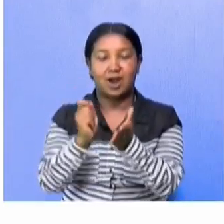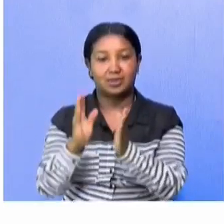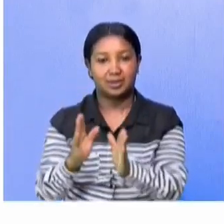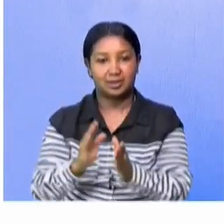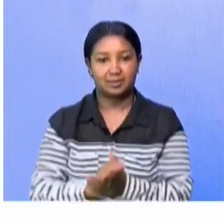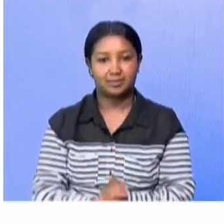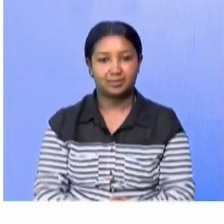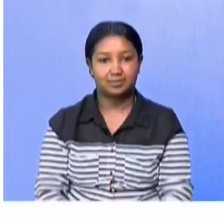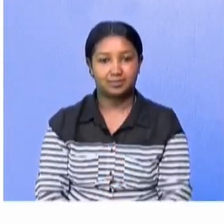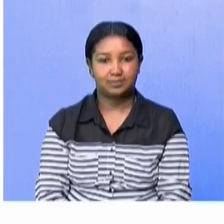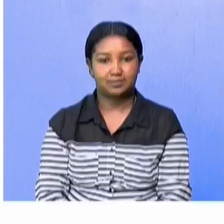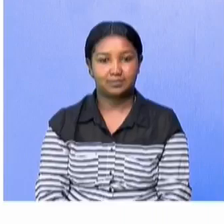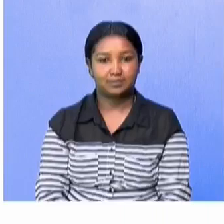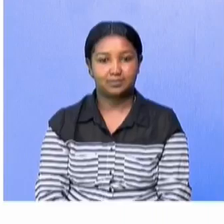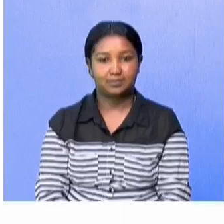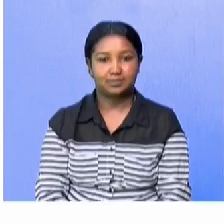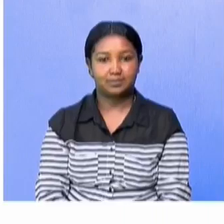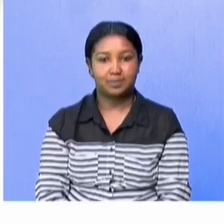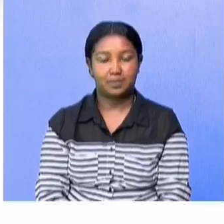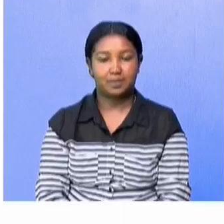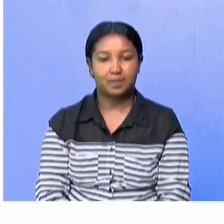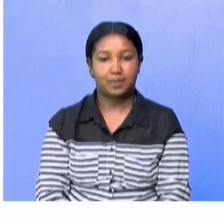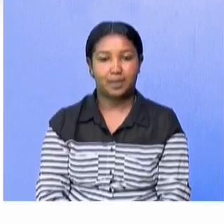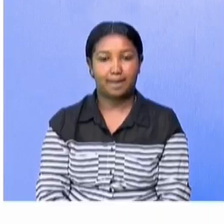Paragraph writing.